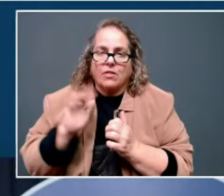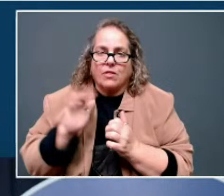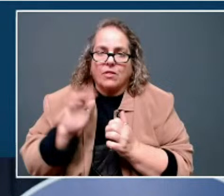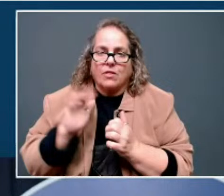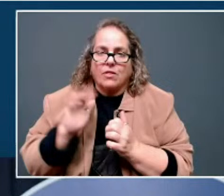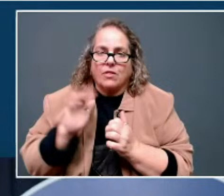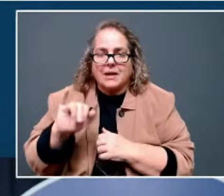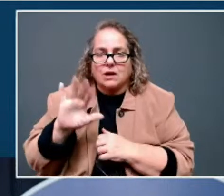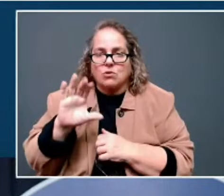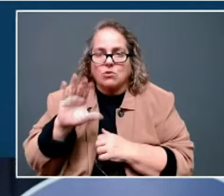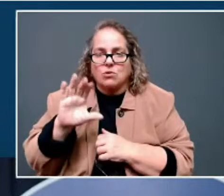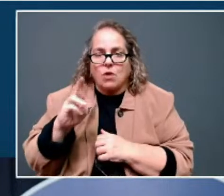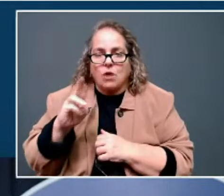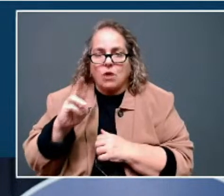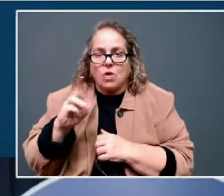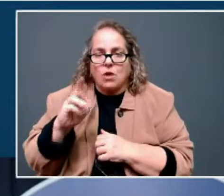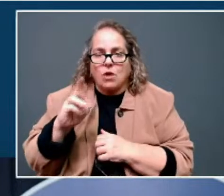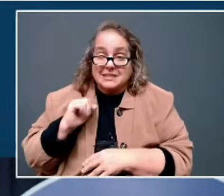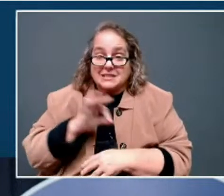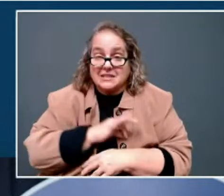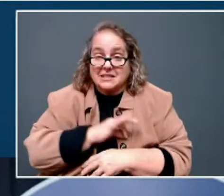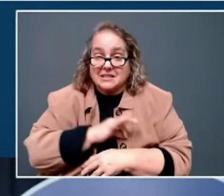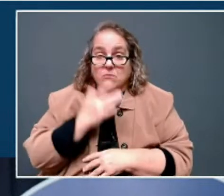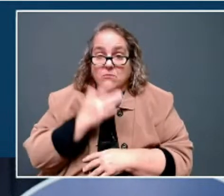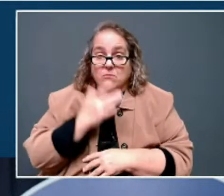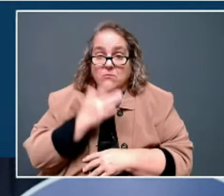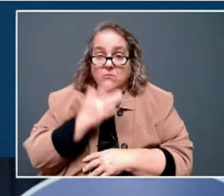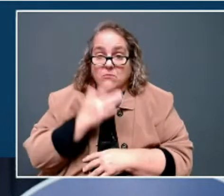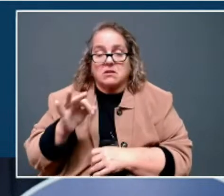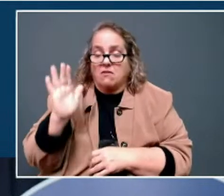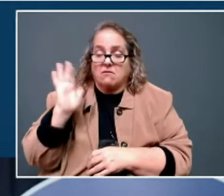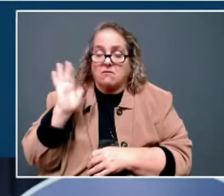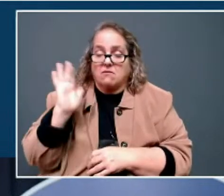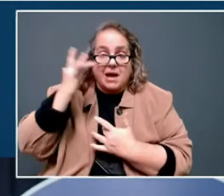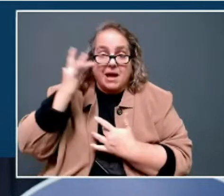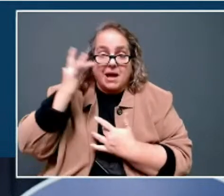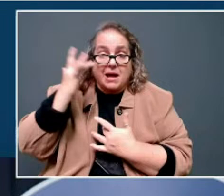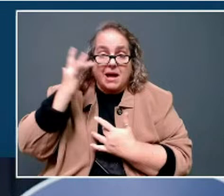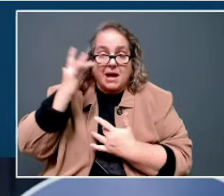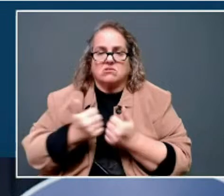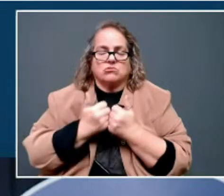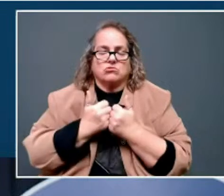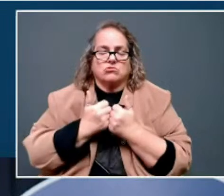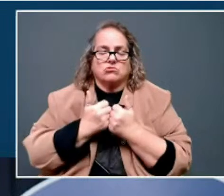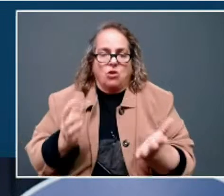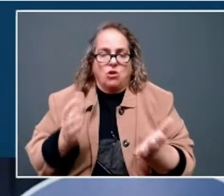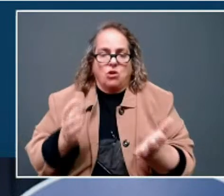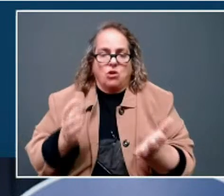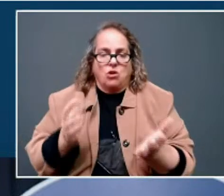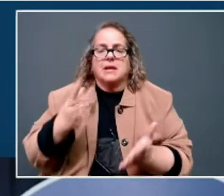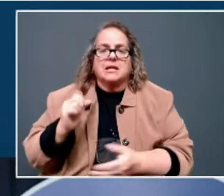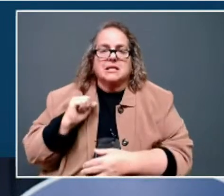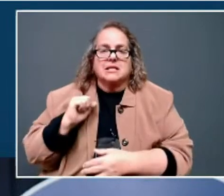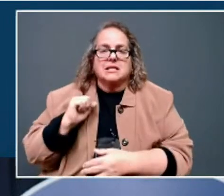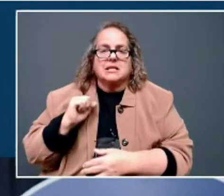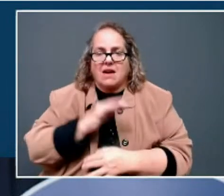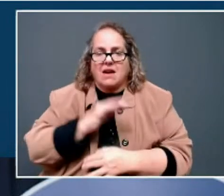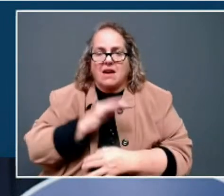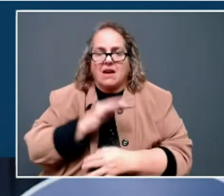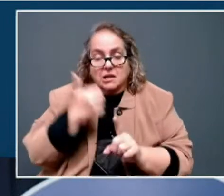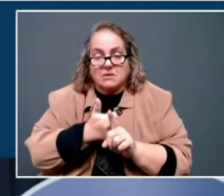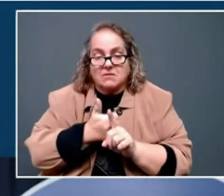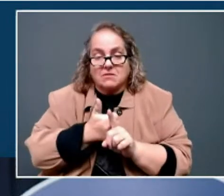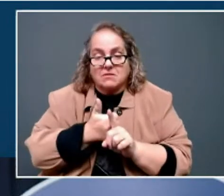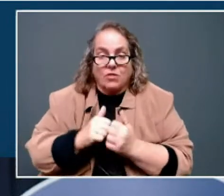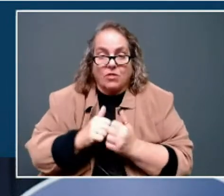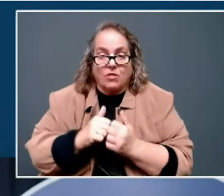lost many staff due to pandemic exhaustion, plus more staff going out sick themselves with COVID-19, the hospitals